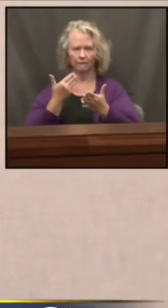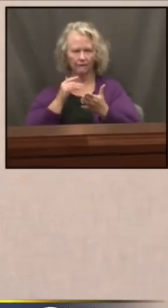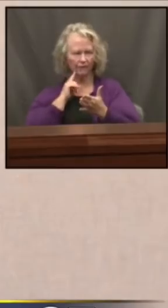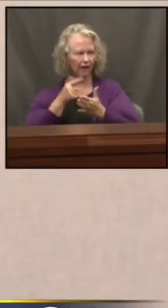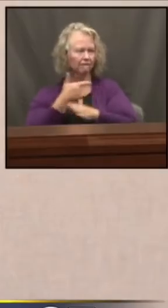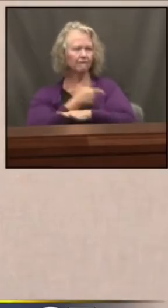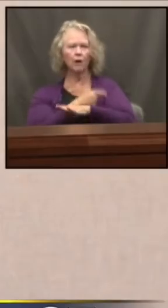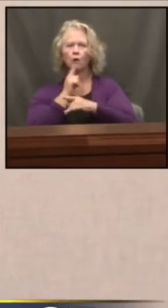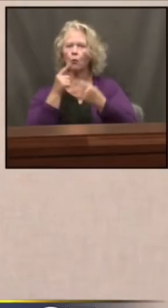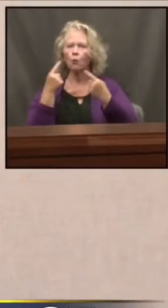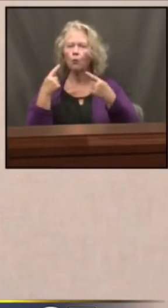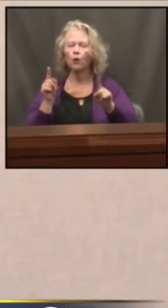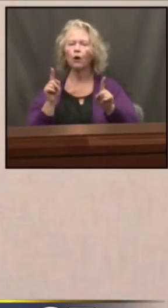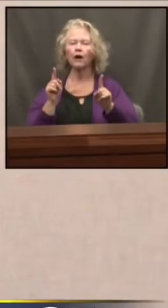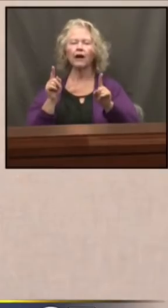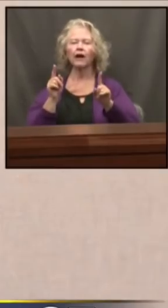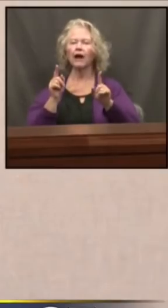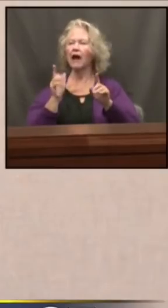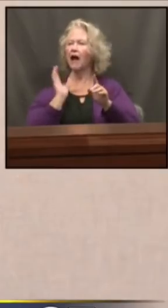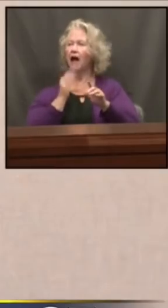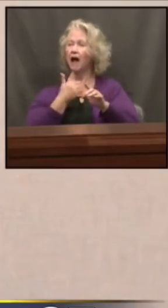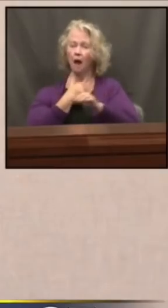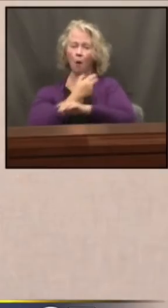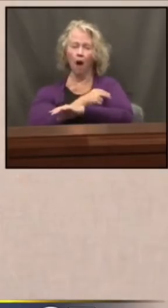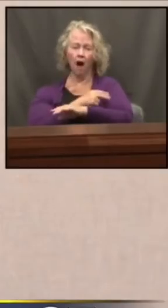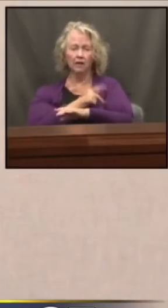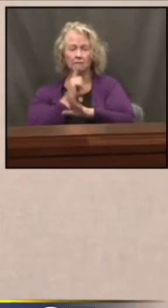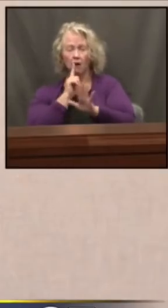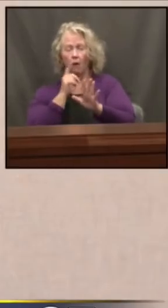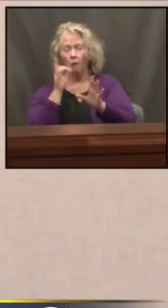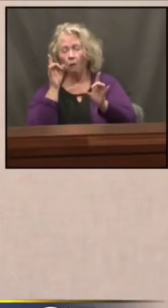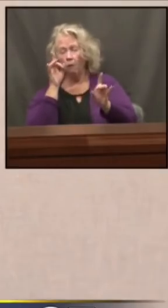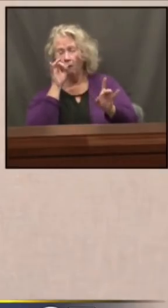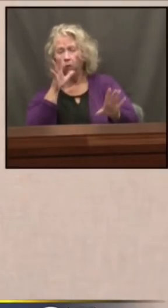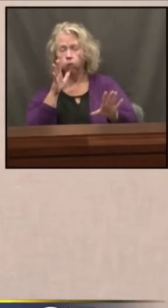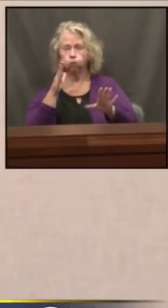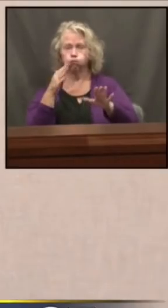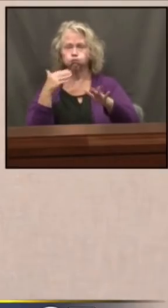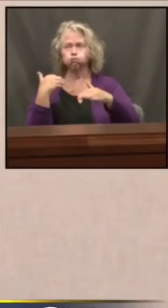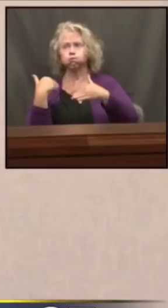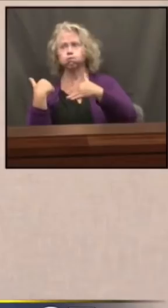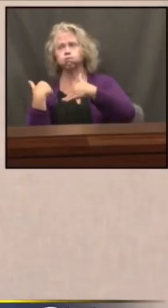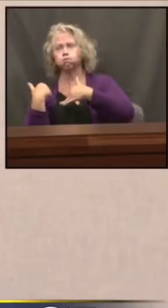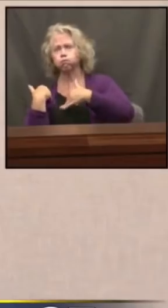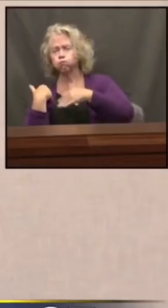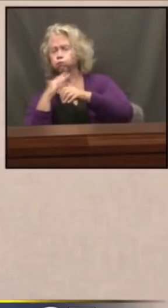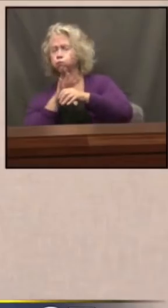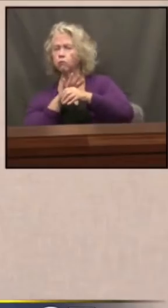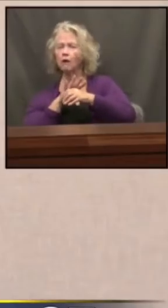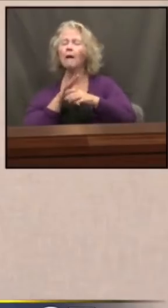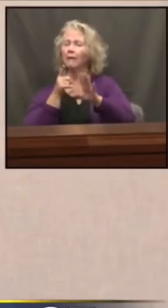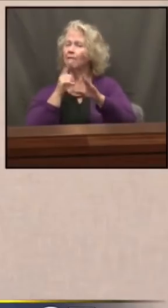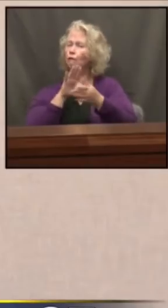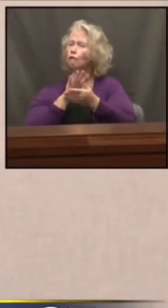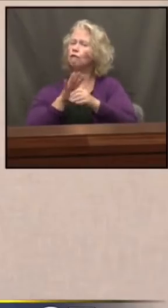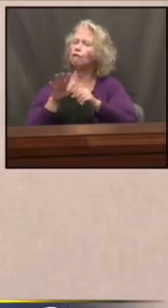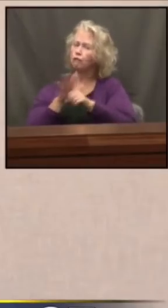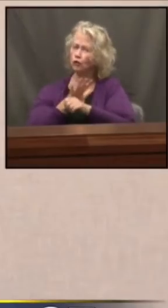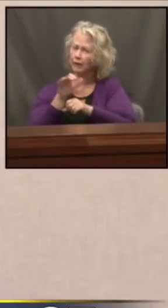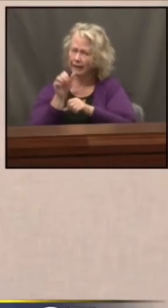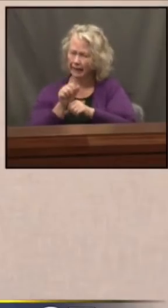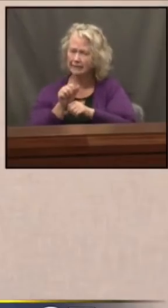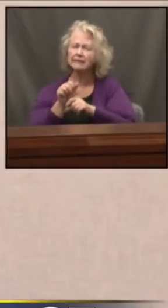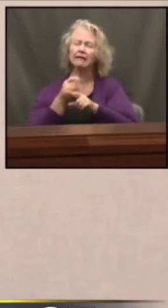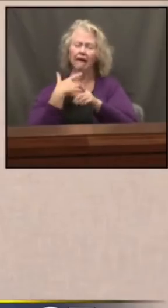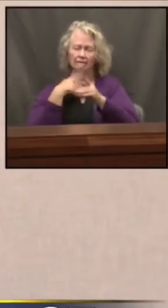our hospitals are not overloaded like they were the first time or the second time. That doesn't mean they're still not full of people that are